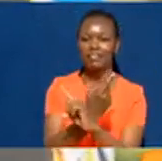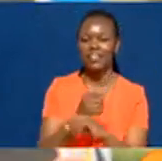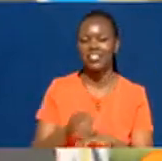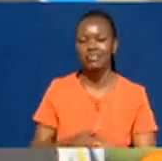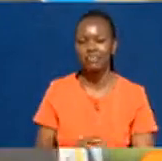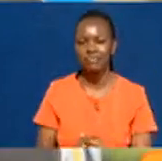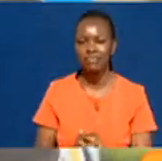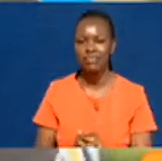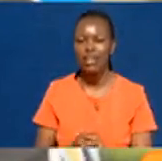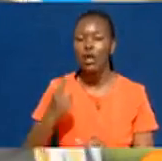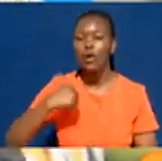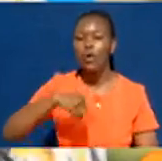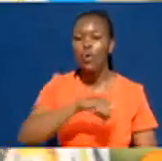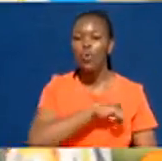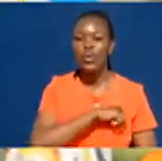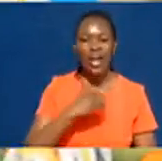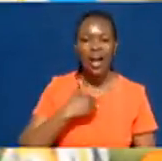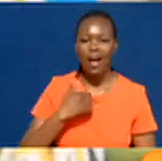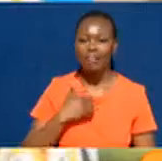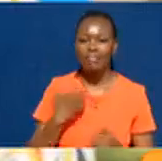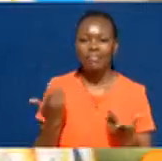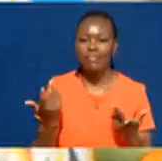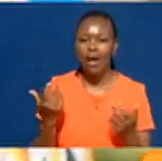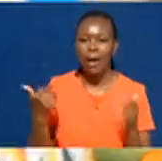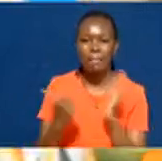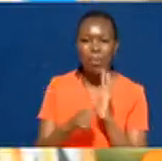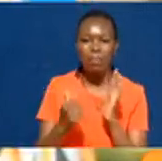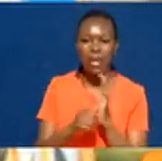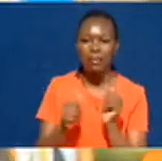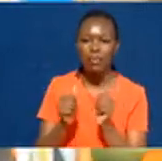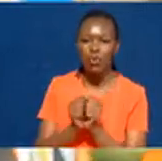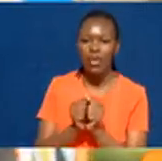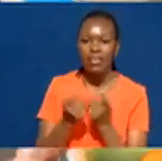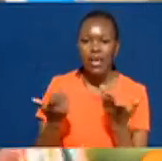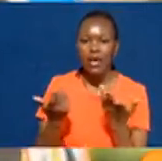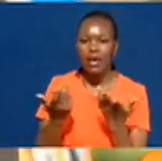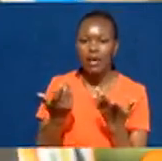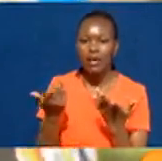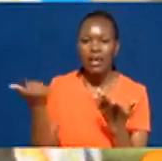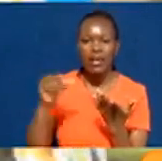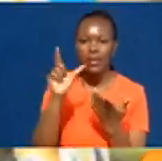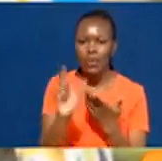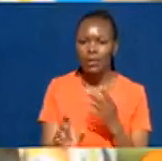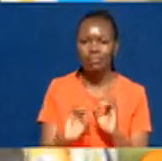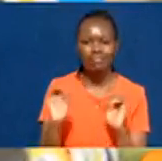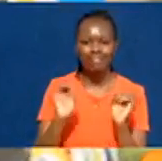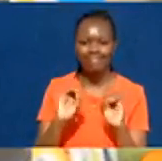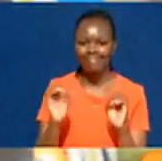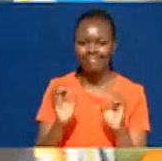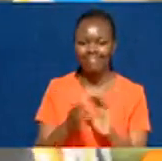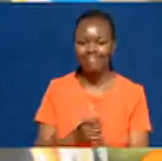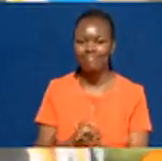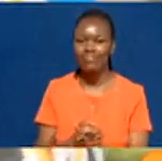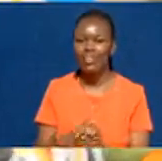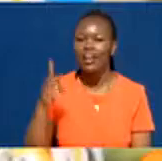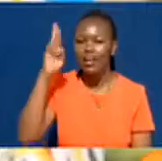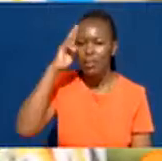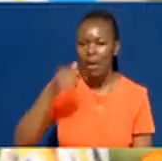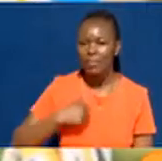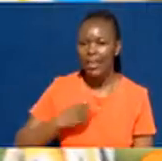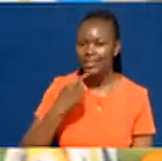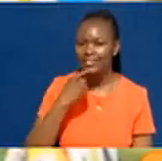and we have absolutely no issue with the democratic choices of any Kenyan. You remember I said